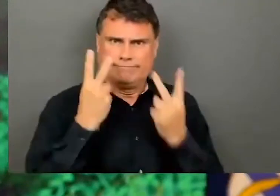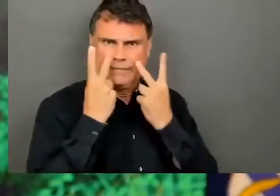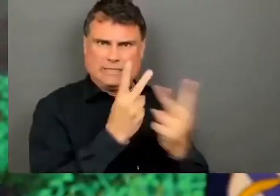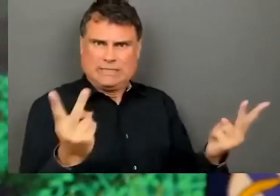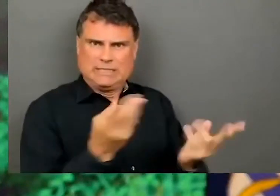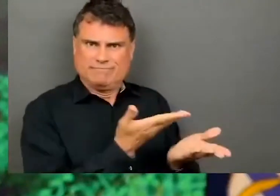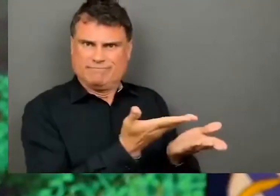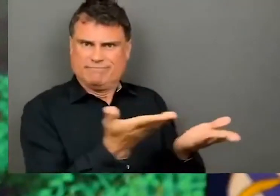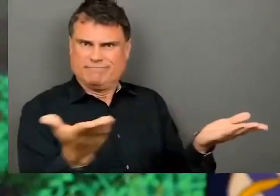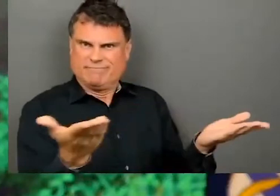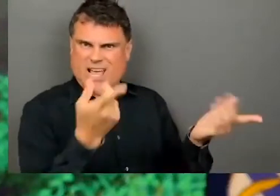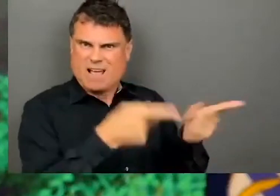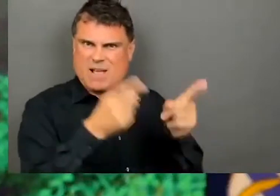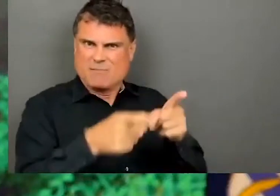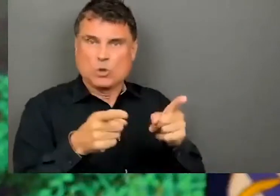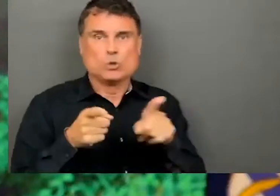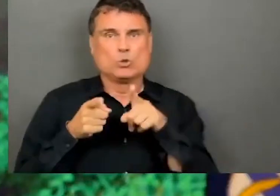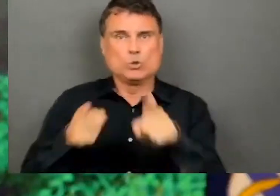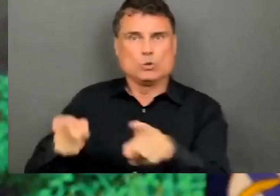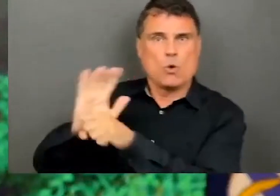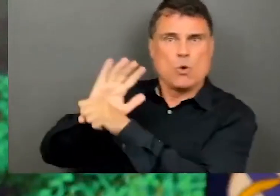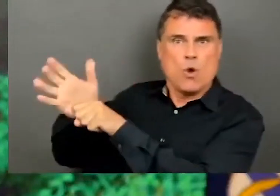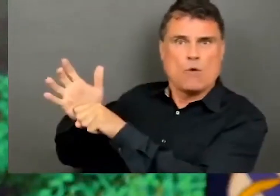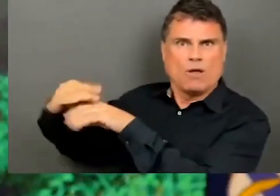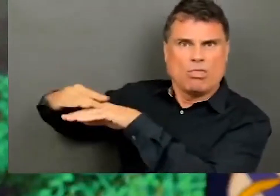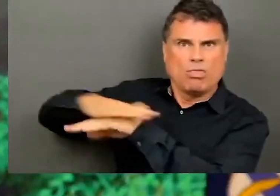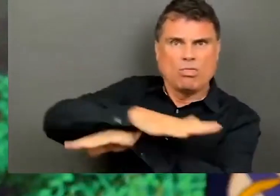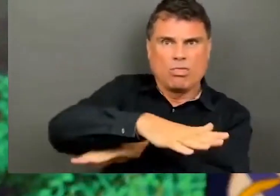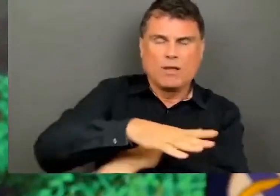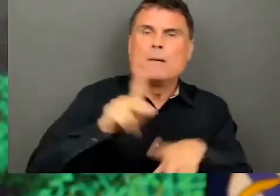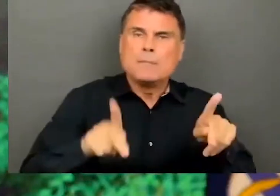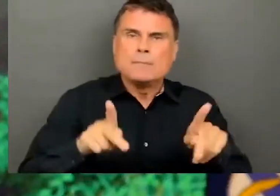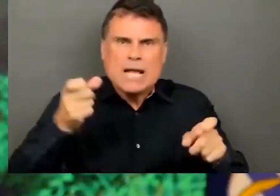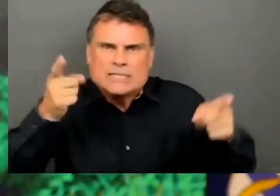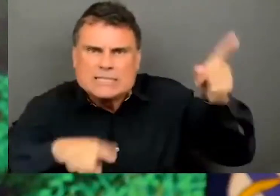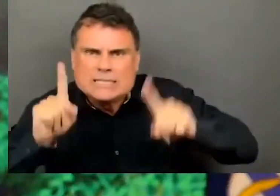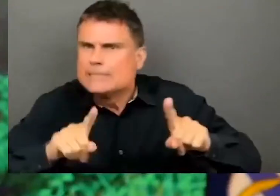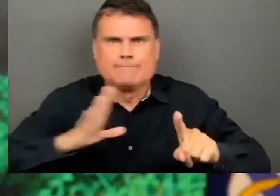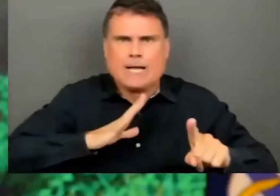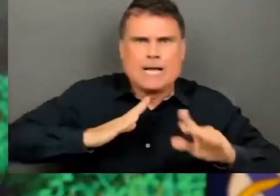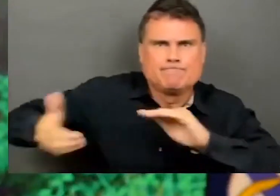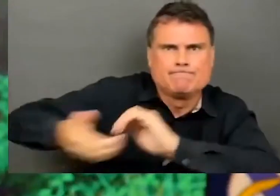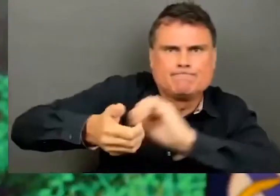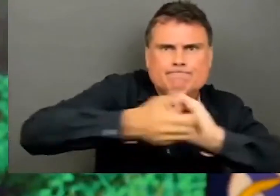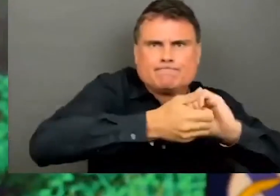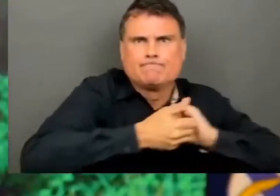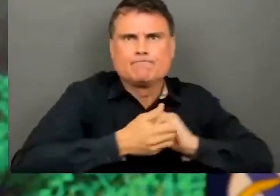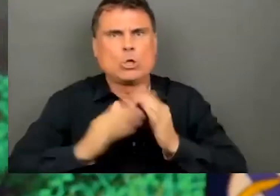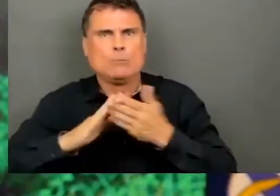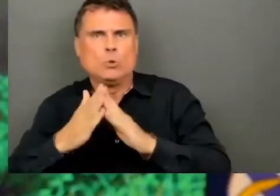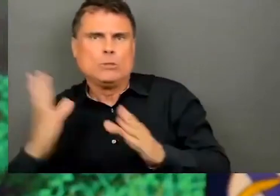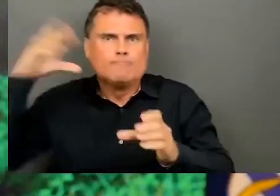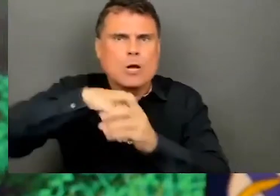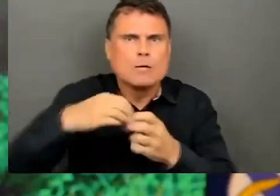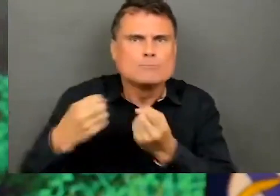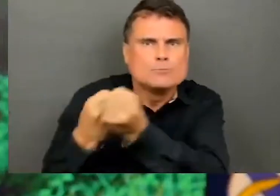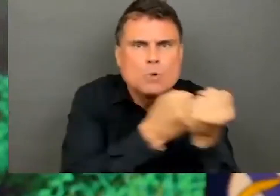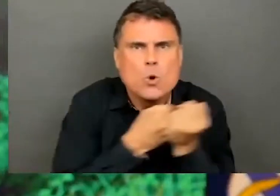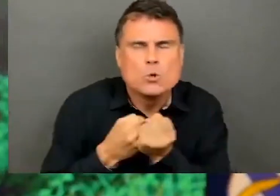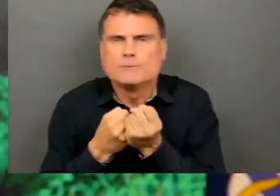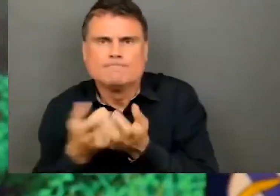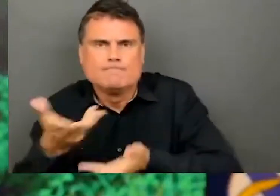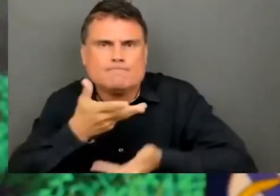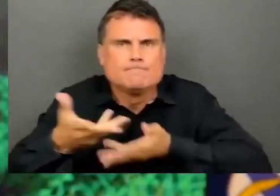the supports that they need and deserve. That's why today we are expanding prescribed safe